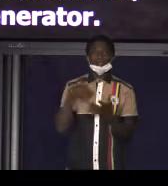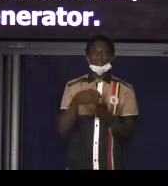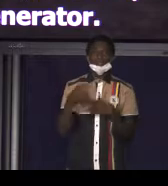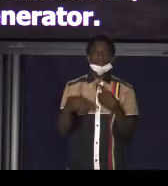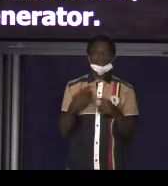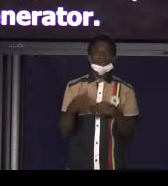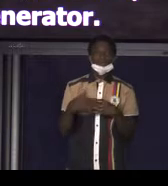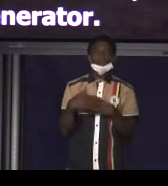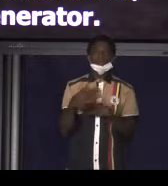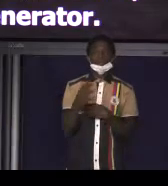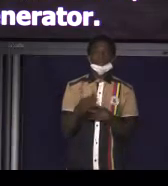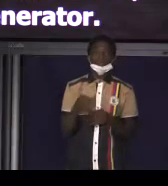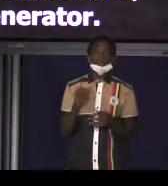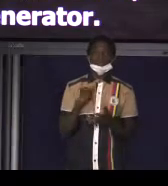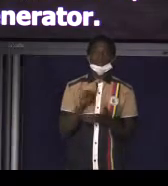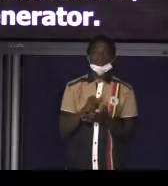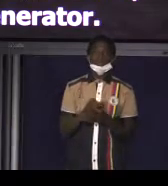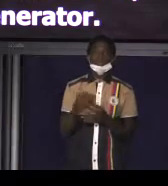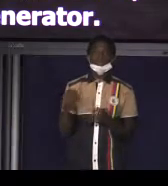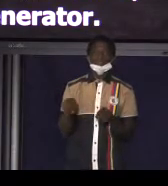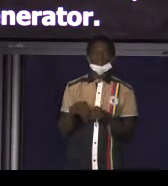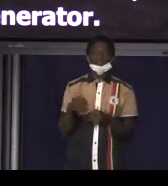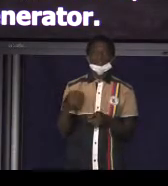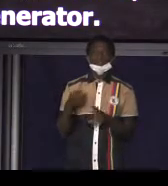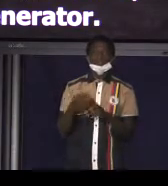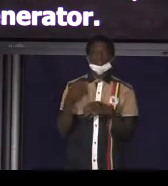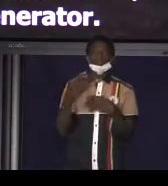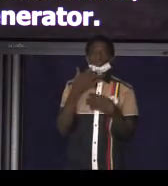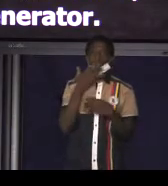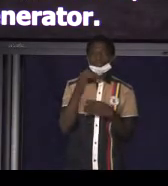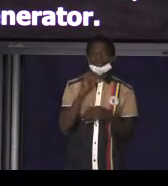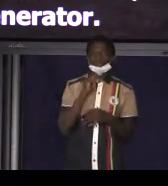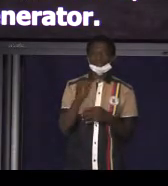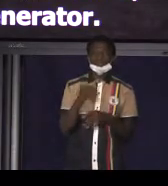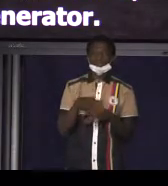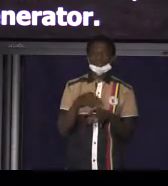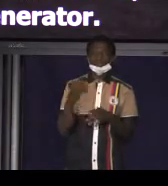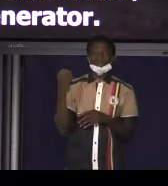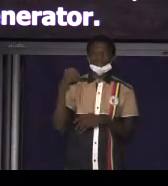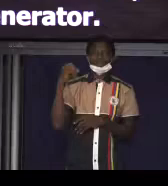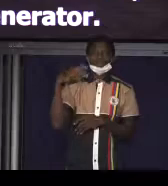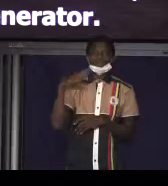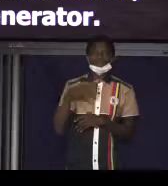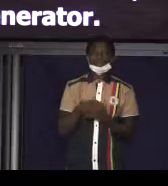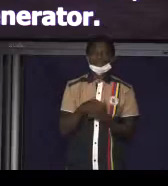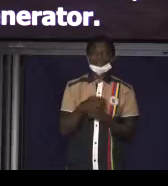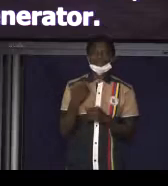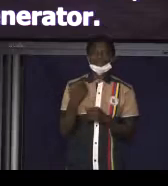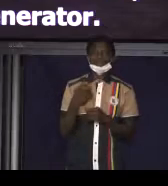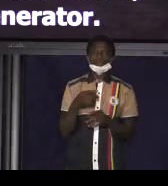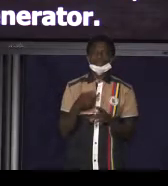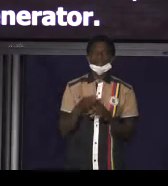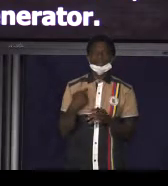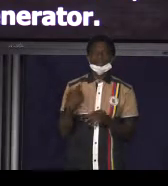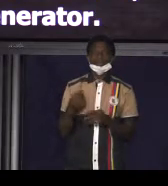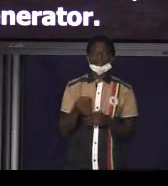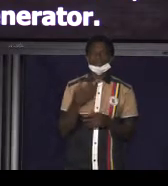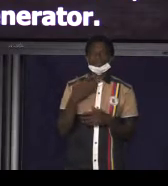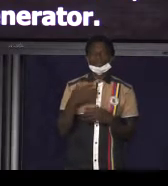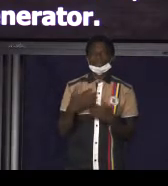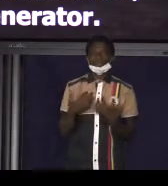goes beyond that. Even from the batteries is also electricity. So the current derived from other sources like